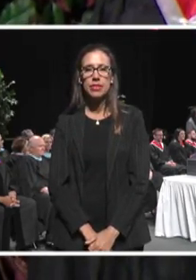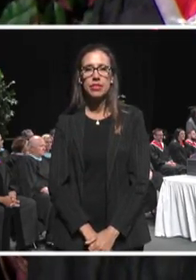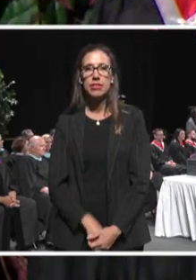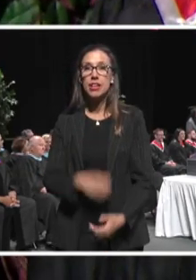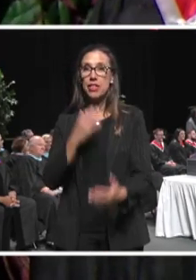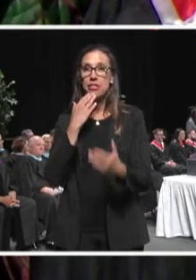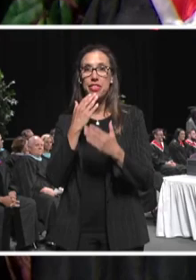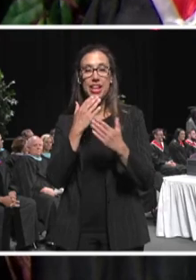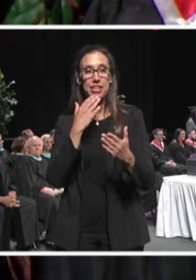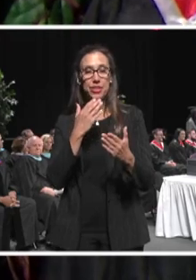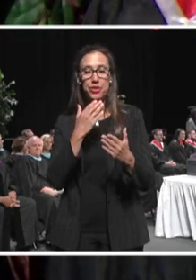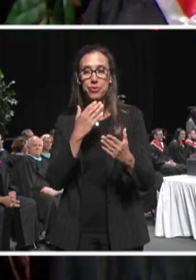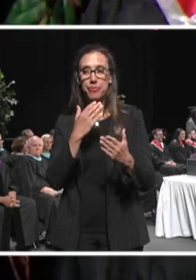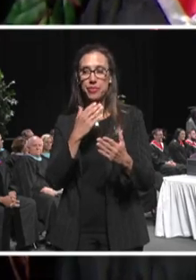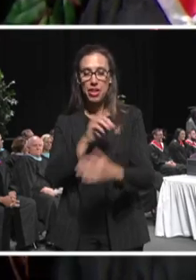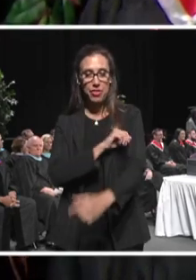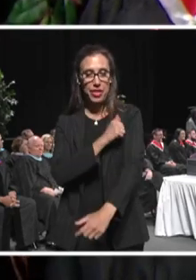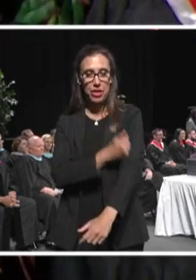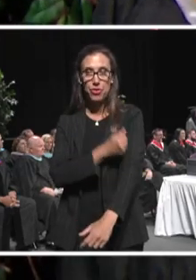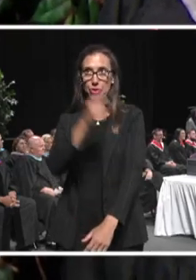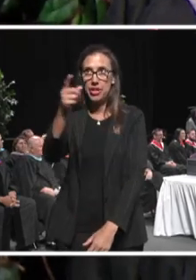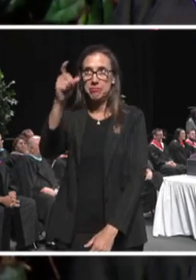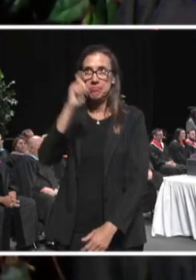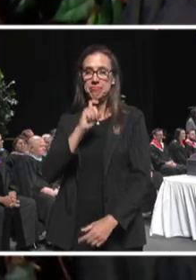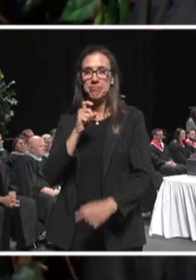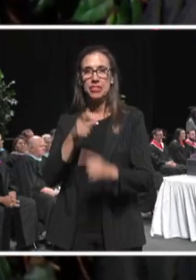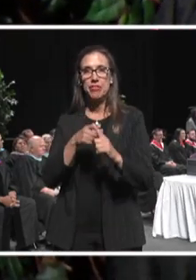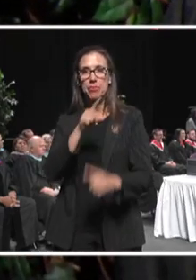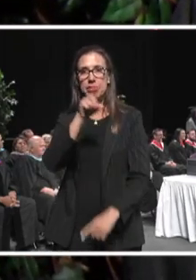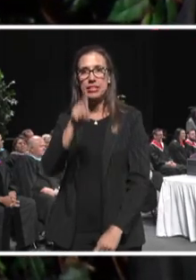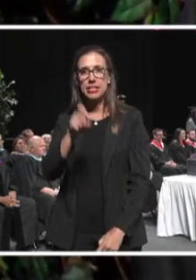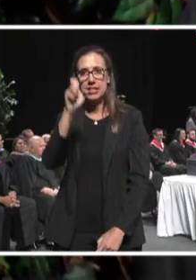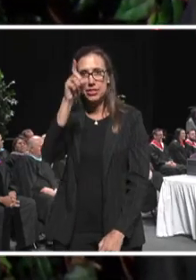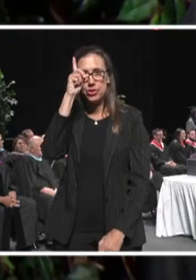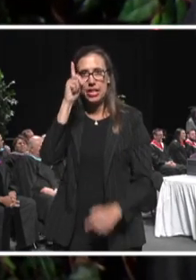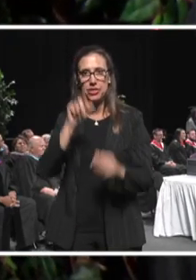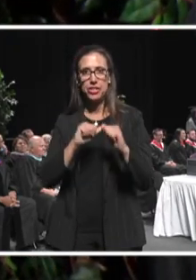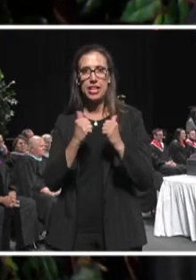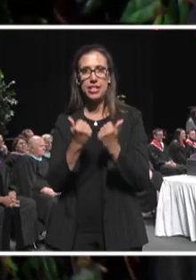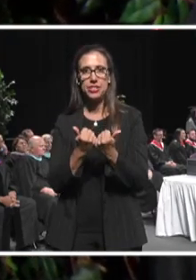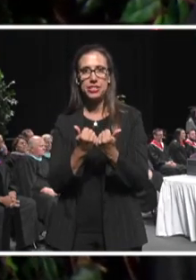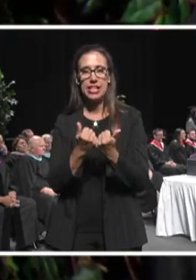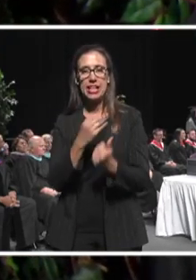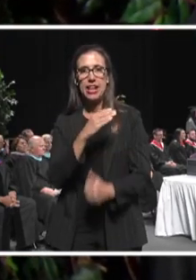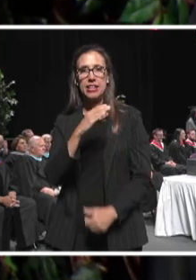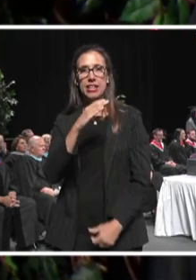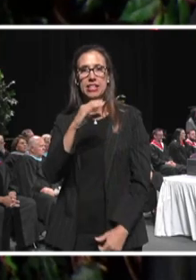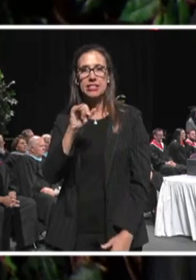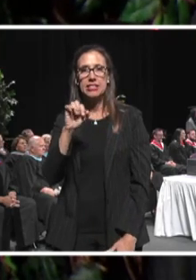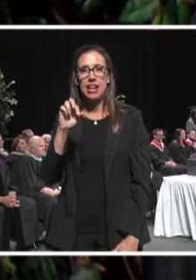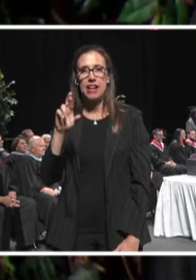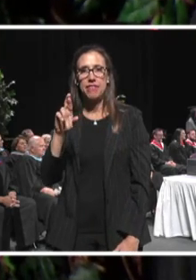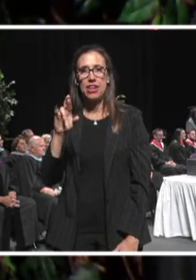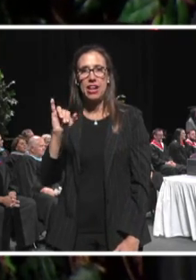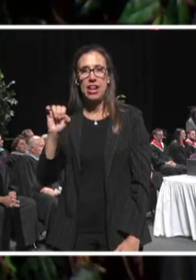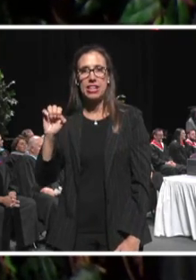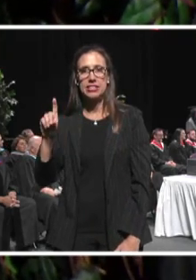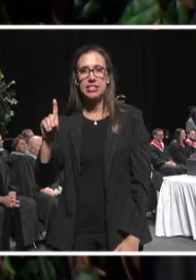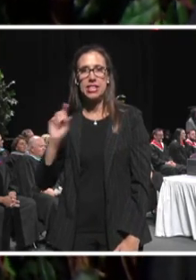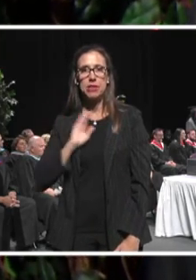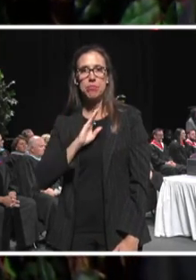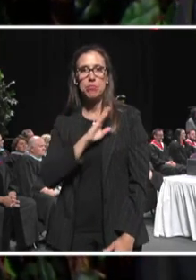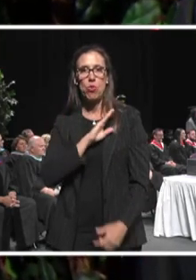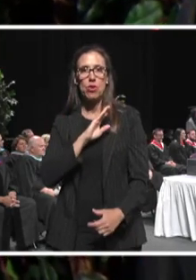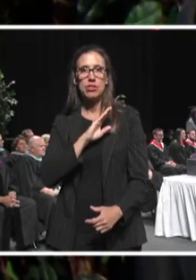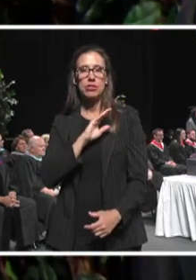Thank you, Ms. Hardy. By the authority vested in me by the Texas Education Agency and the Cypress-Fairbanks ISD Board of